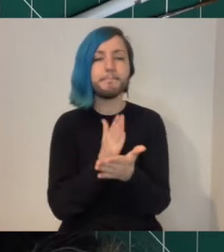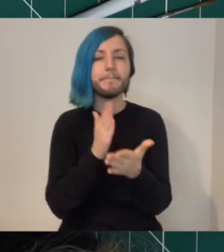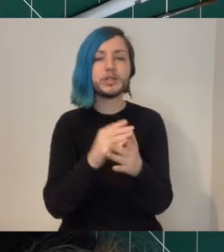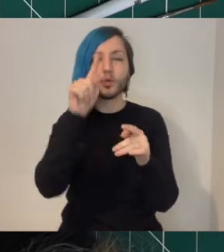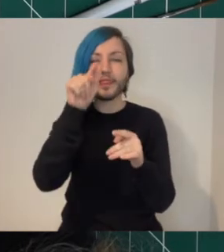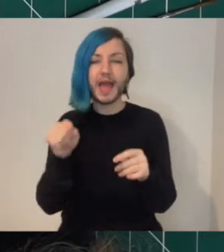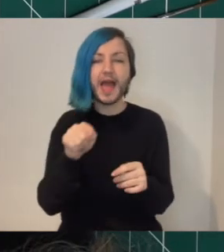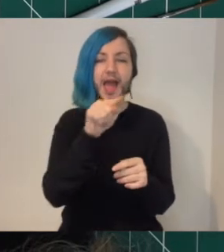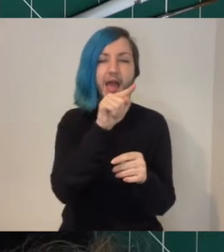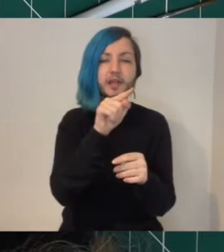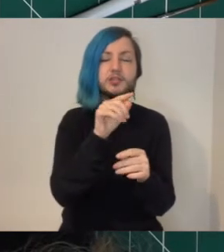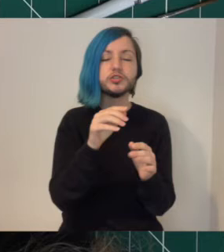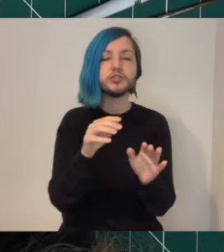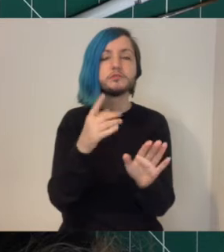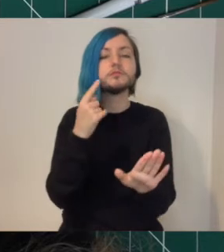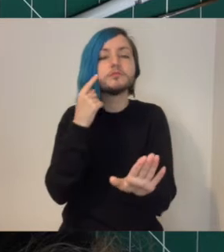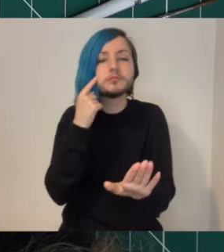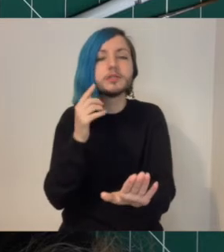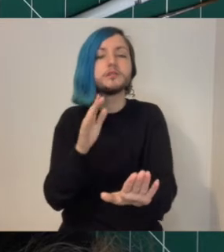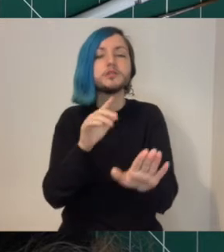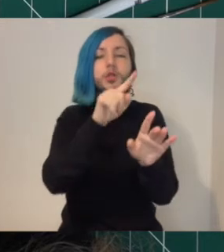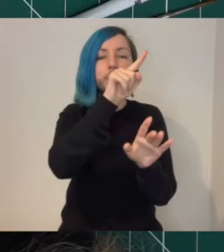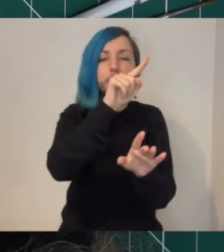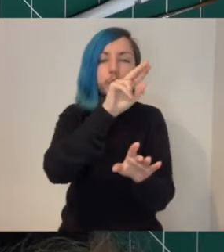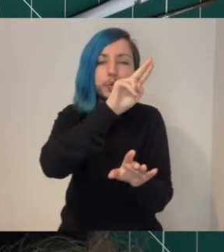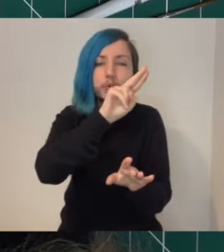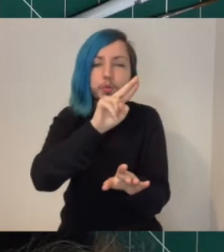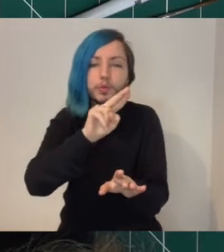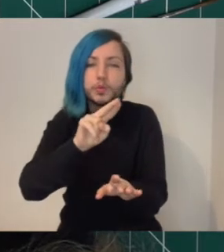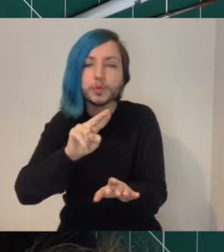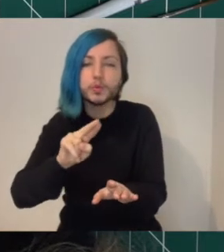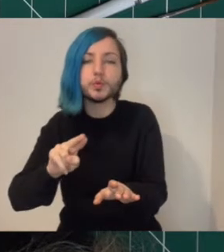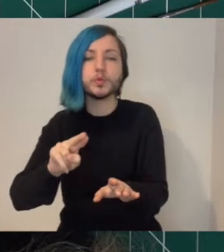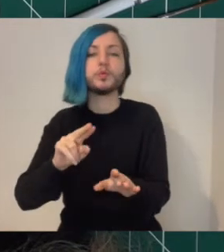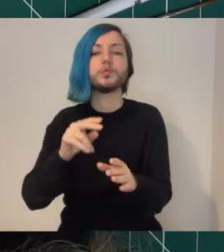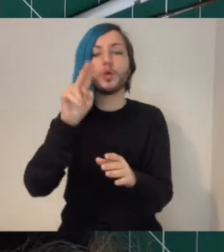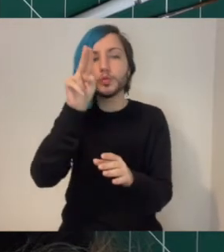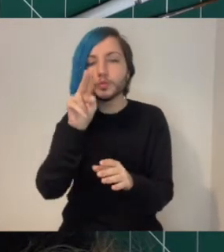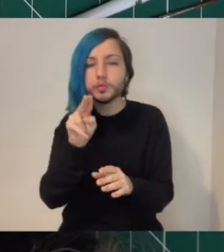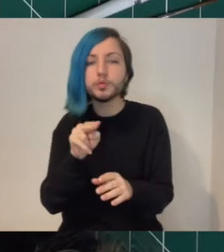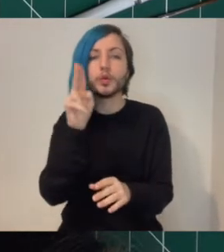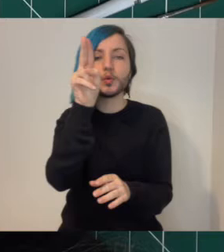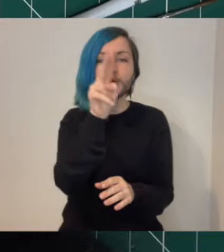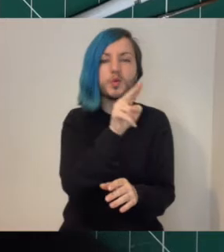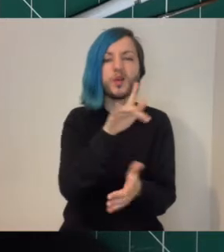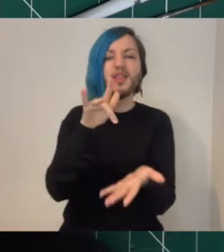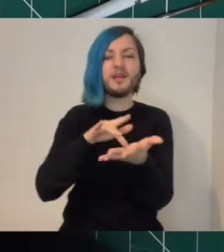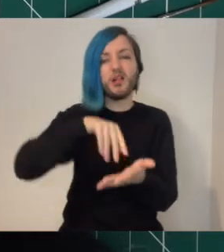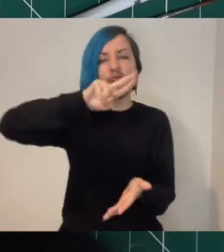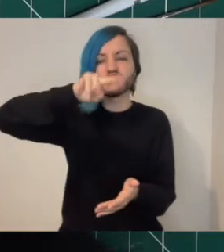and when you get to the edges, just doing a really nice gentle sweep of the brush. You can be a bit